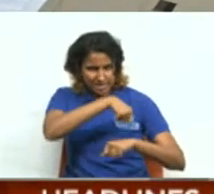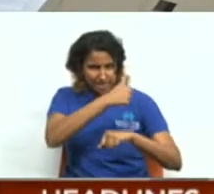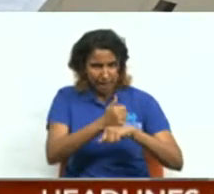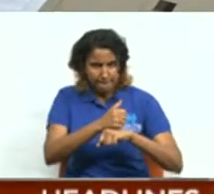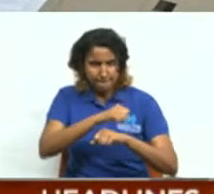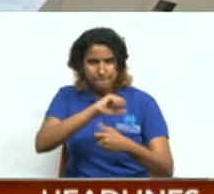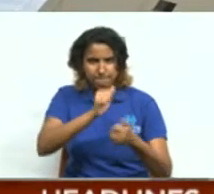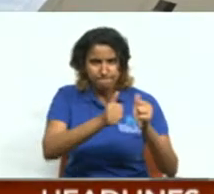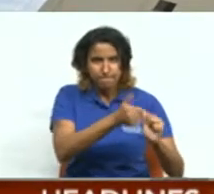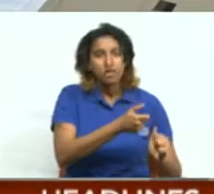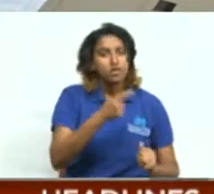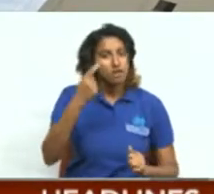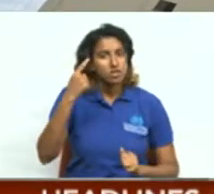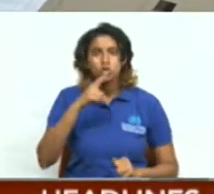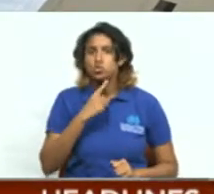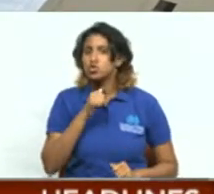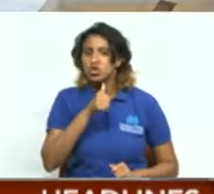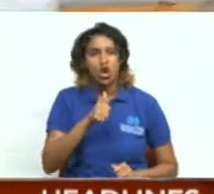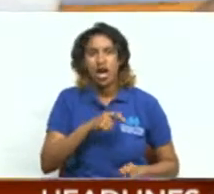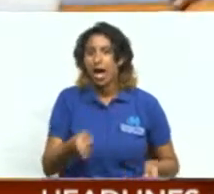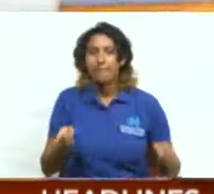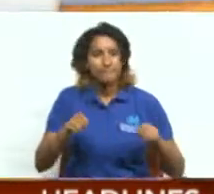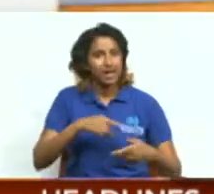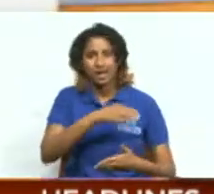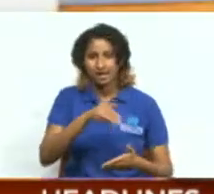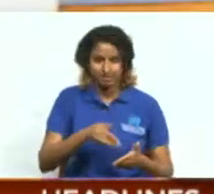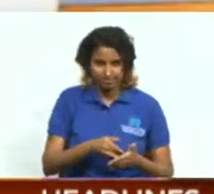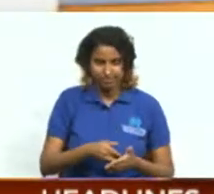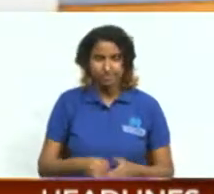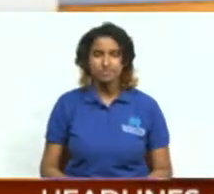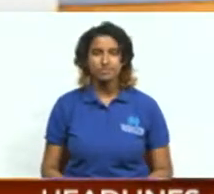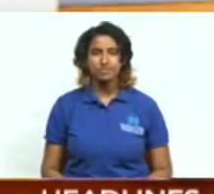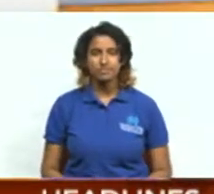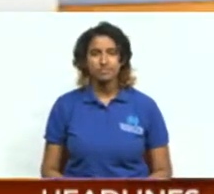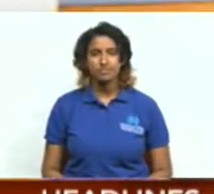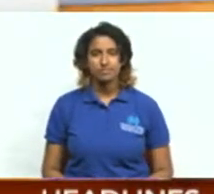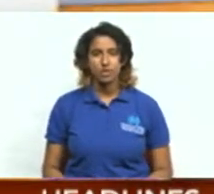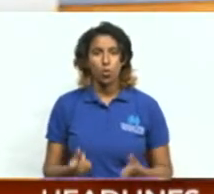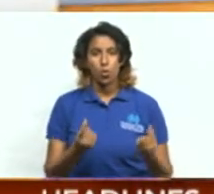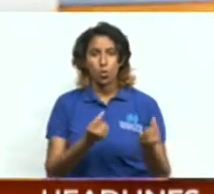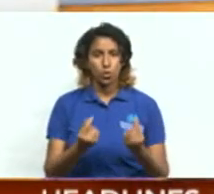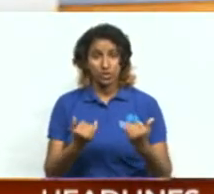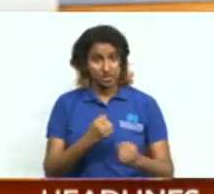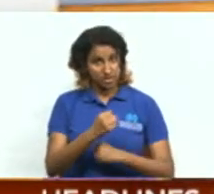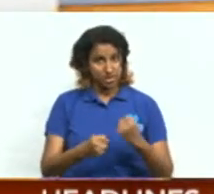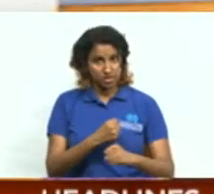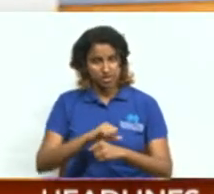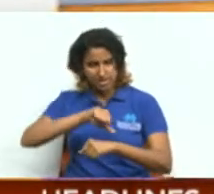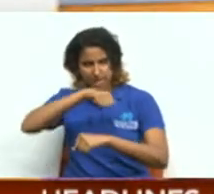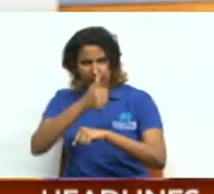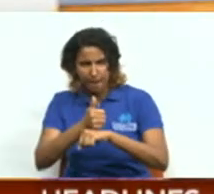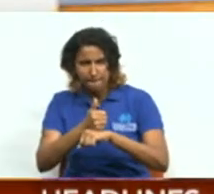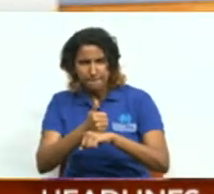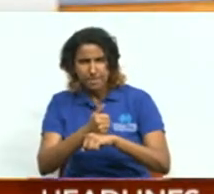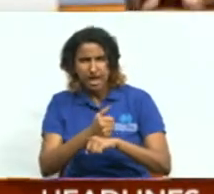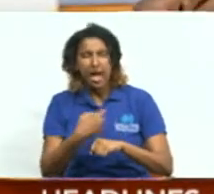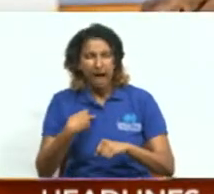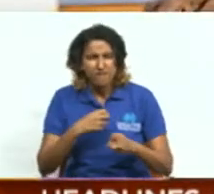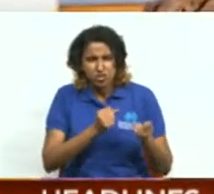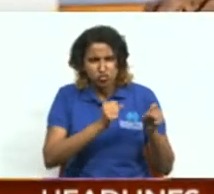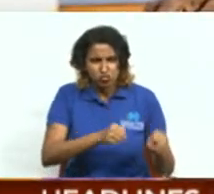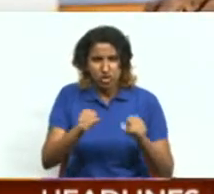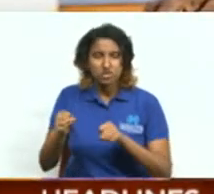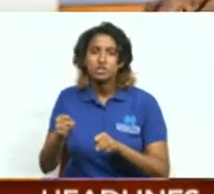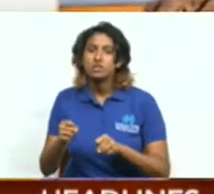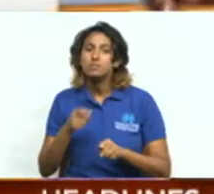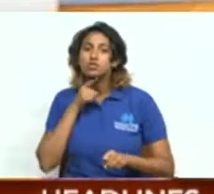there is no repeat of what happened last year. They are putting in place mechanisms and strategies to ensure that there is no repeat of